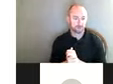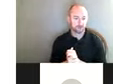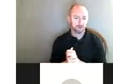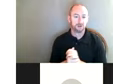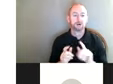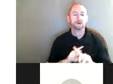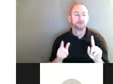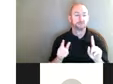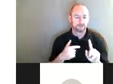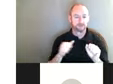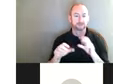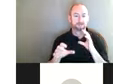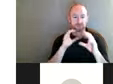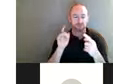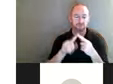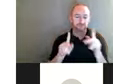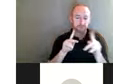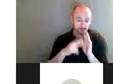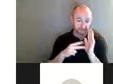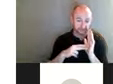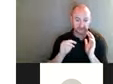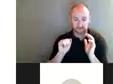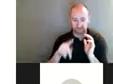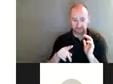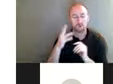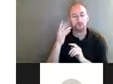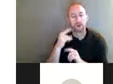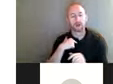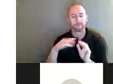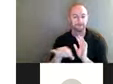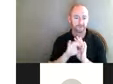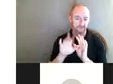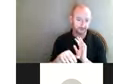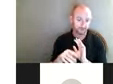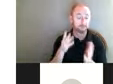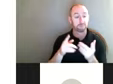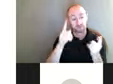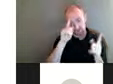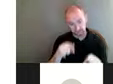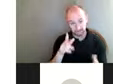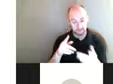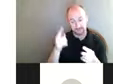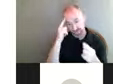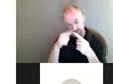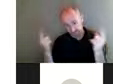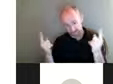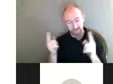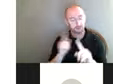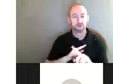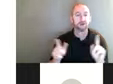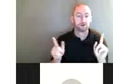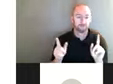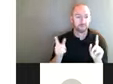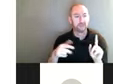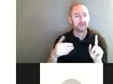but I can communicate to people who are reading this map why I picked that. And they may agree with it, they may disagree with it, but at least they